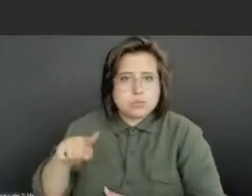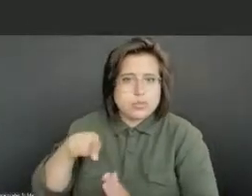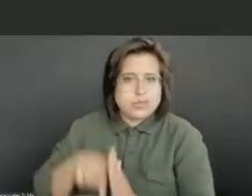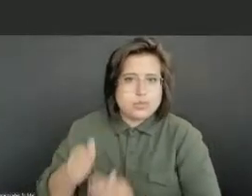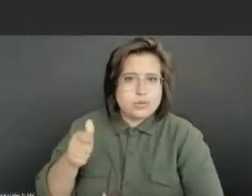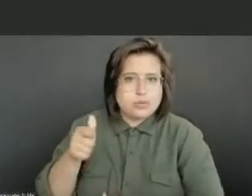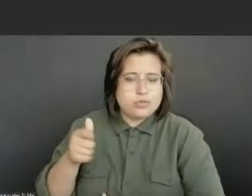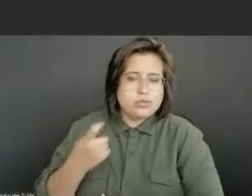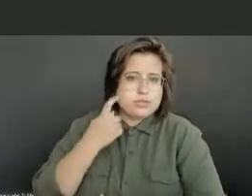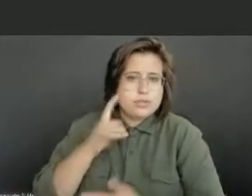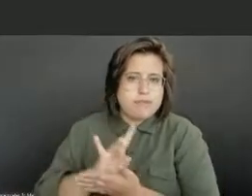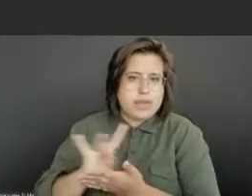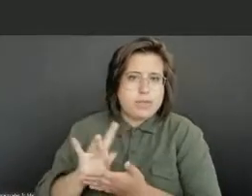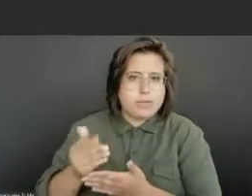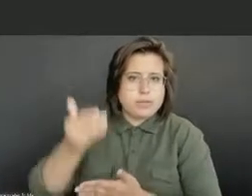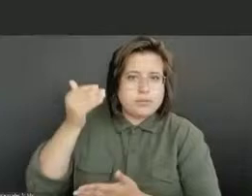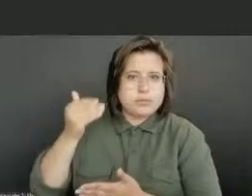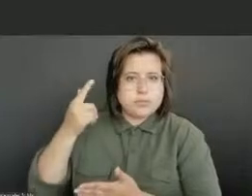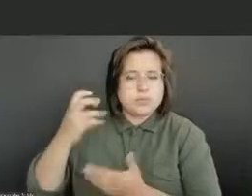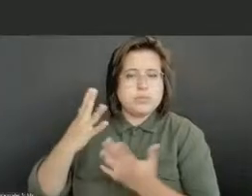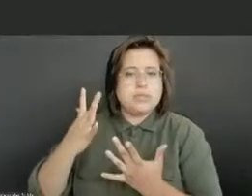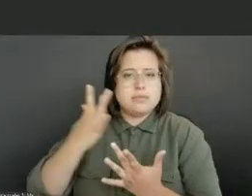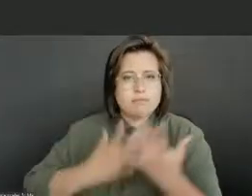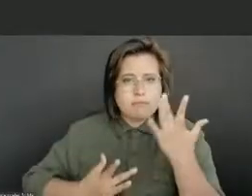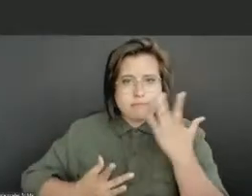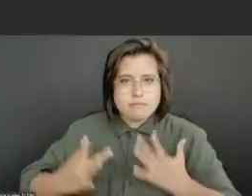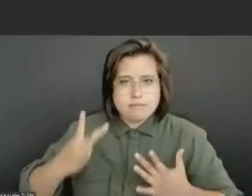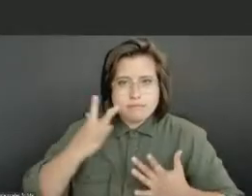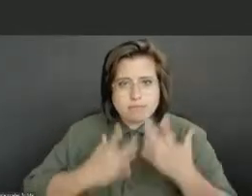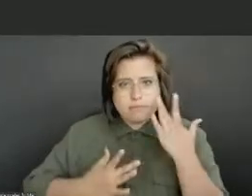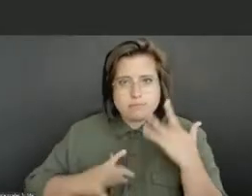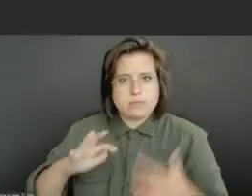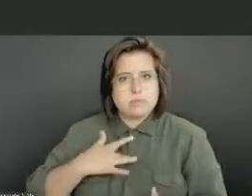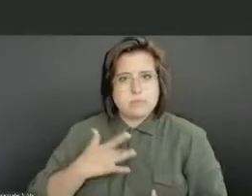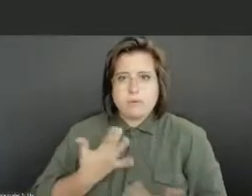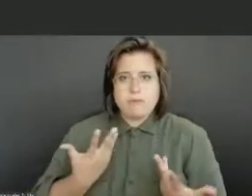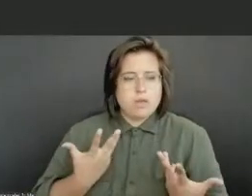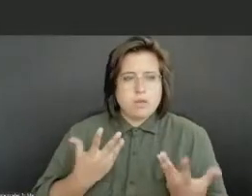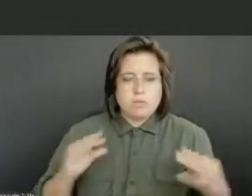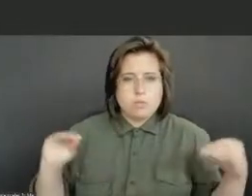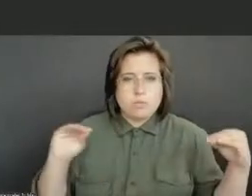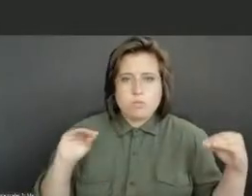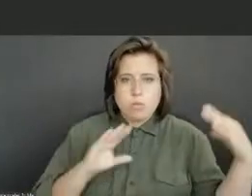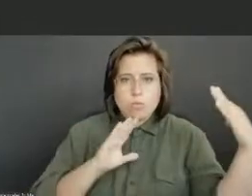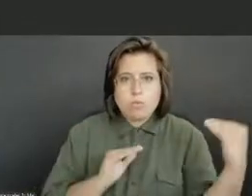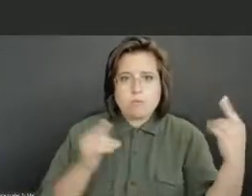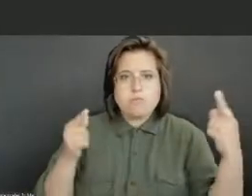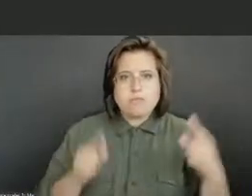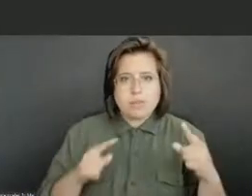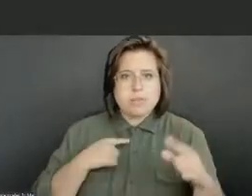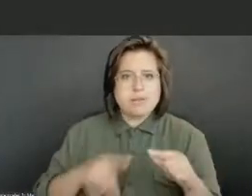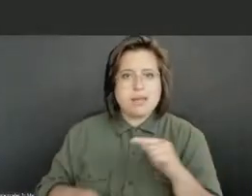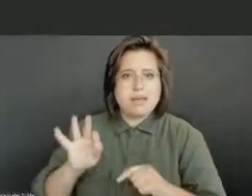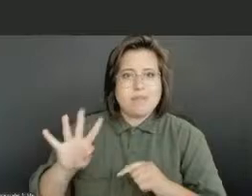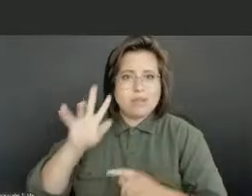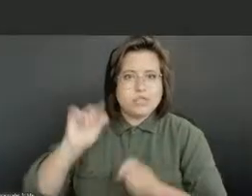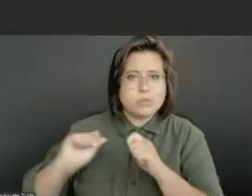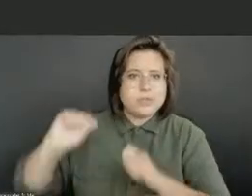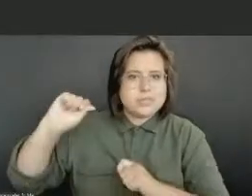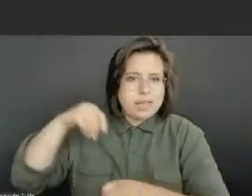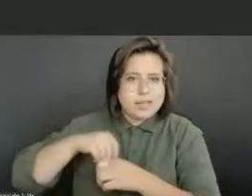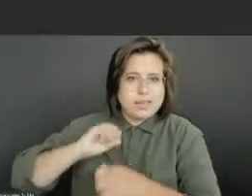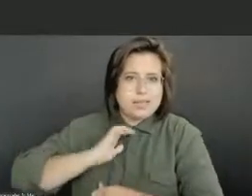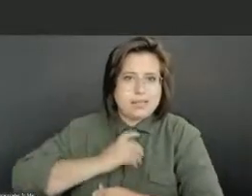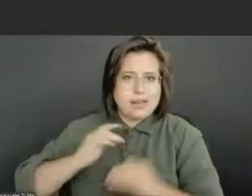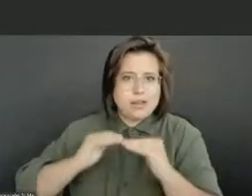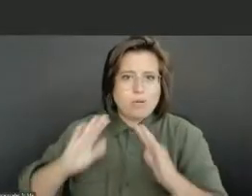ago because she was so desperate and so feeling without hope. I literally came home and found her hanging in our house and had to